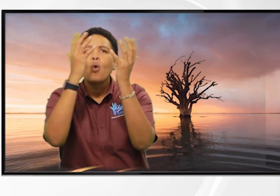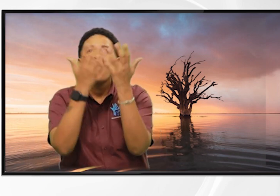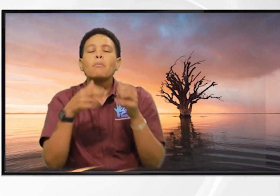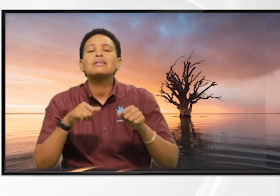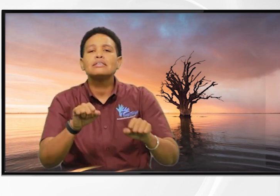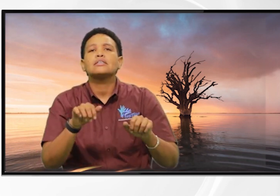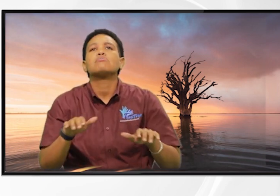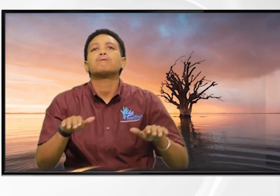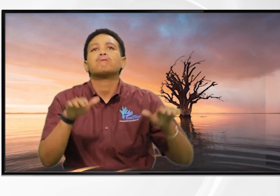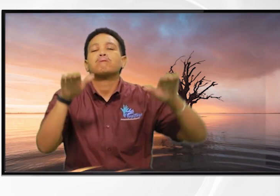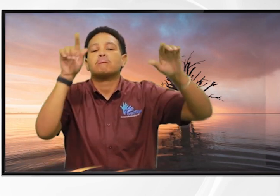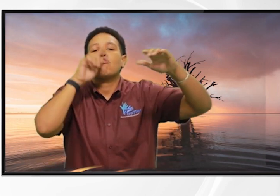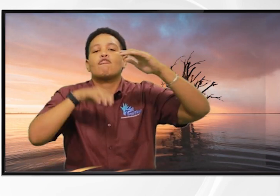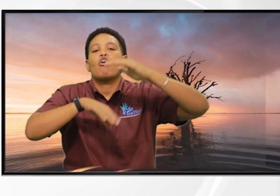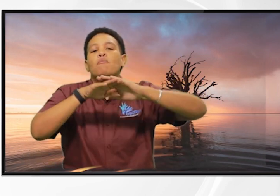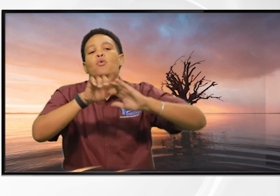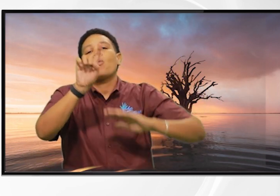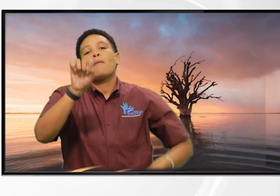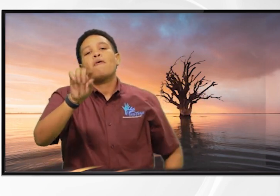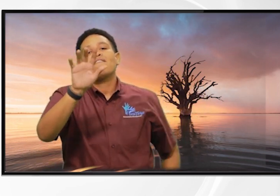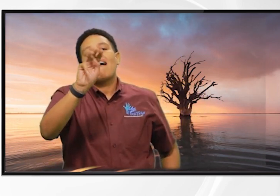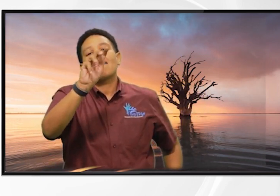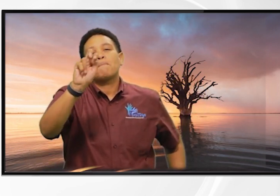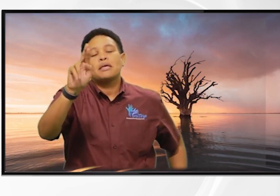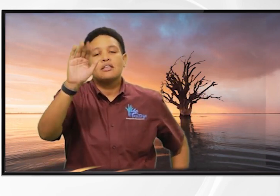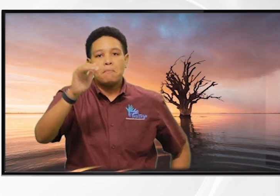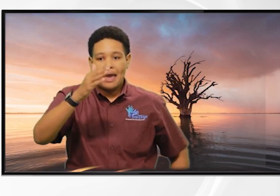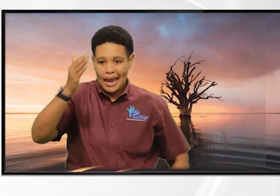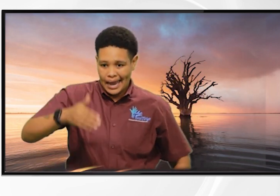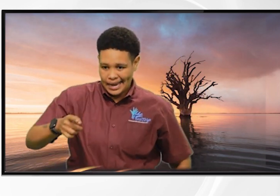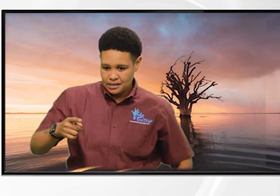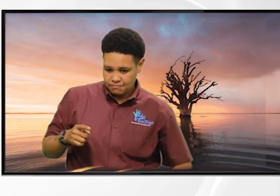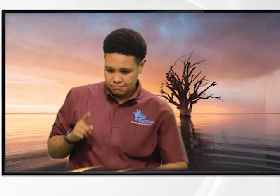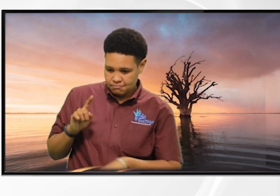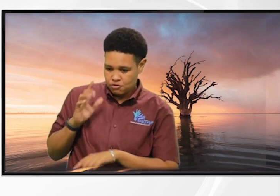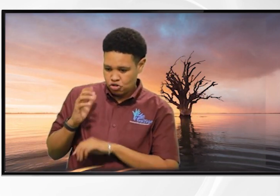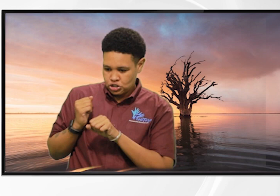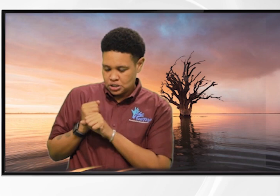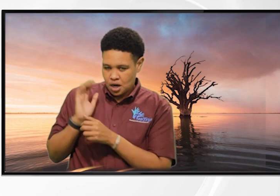up to 1.5 meters by the end of the century.